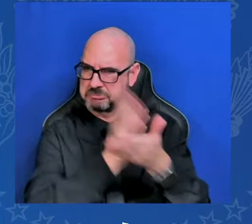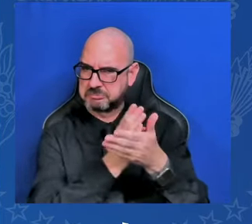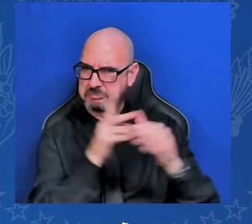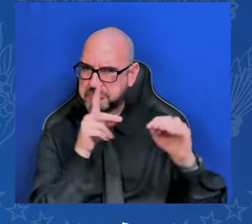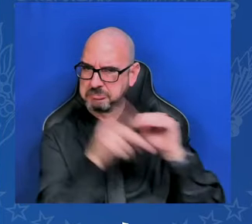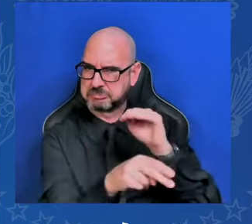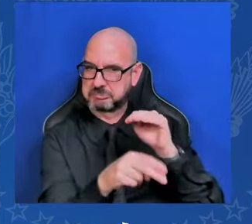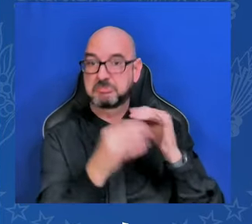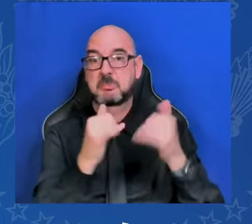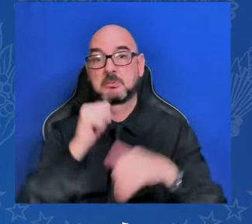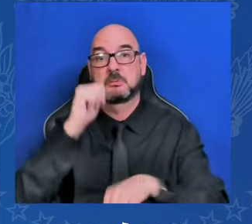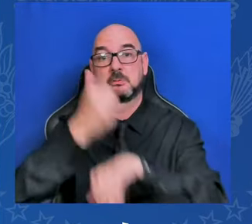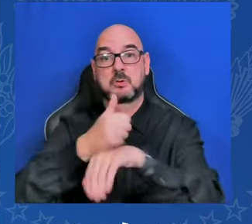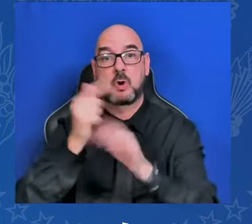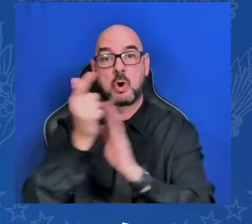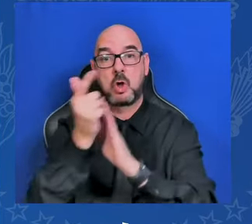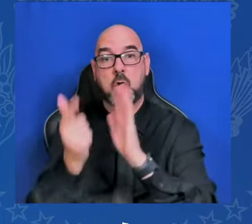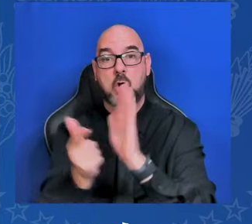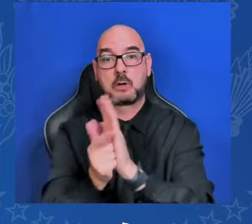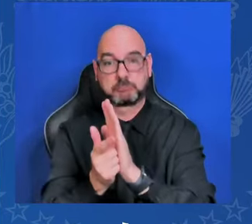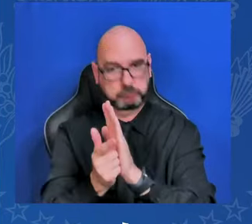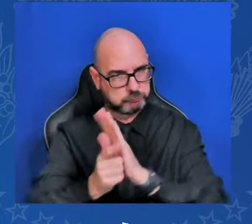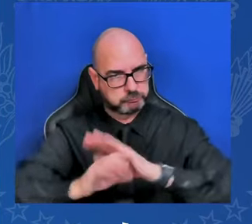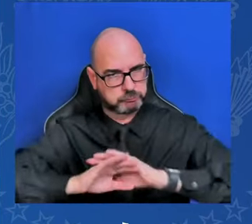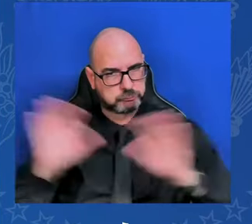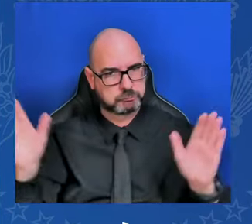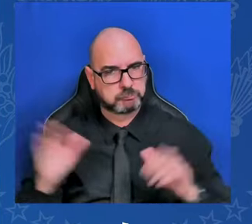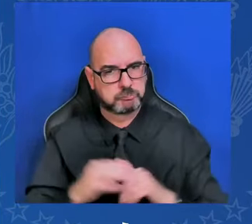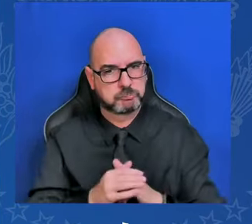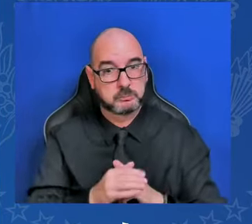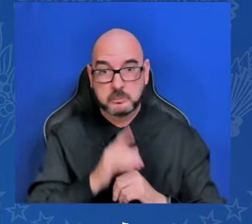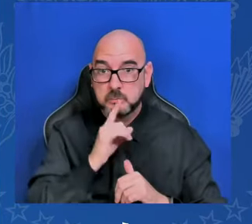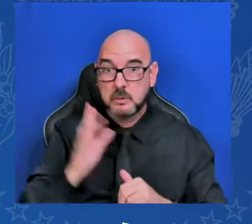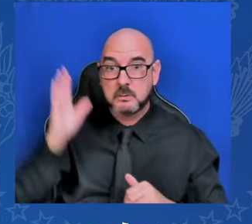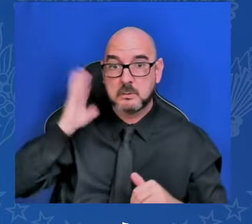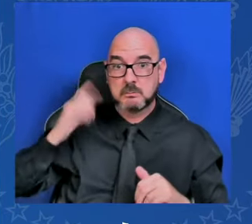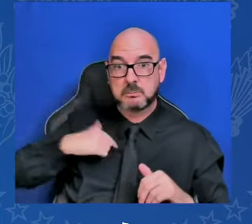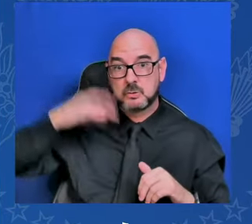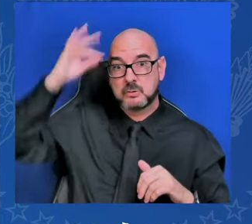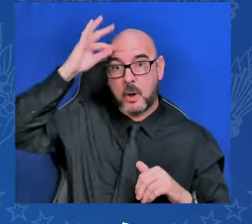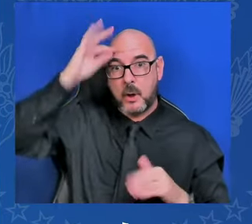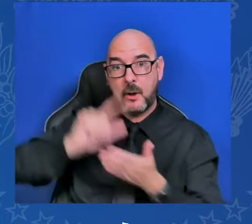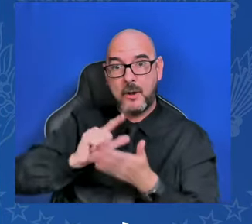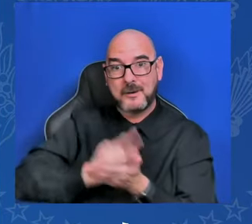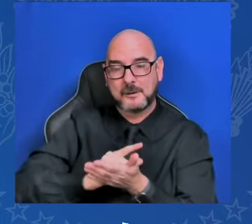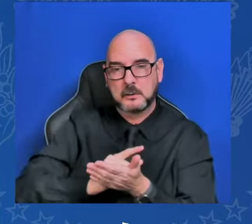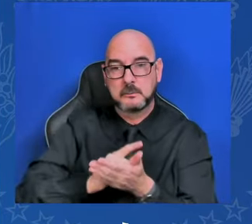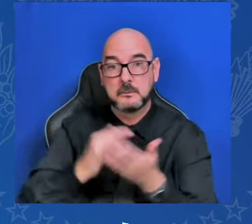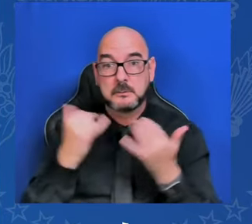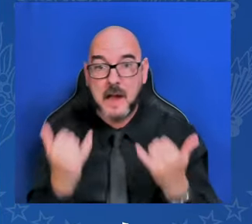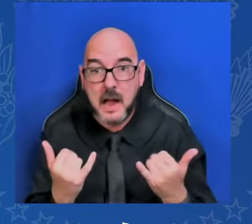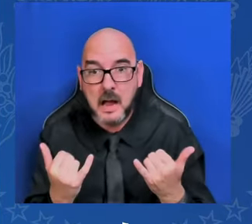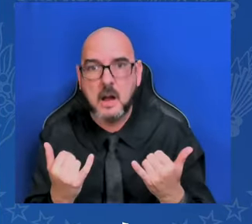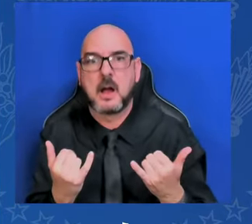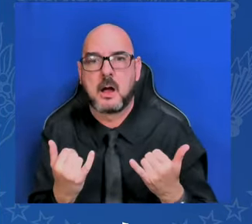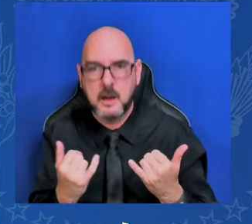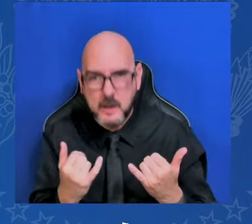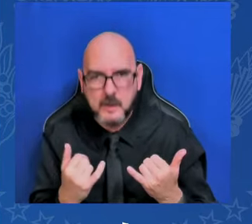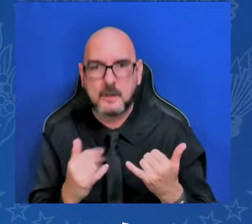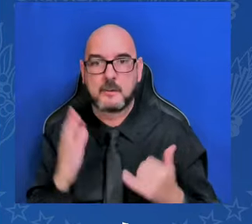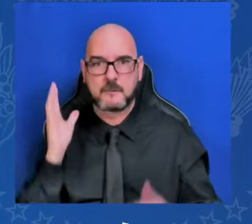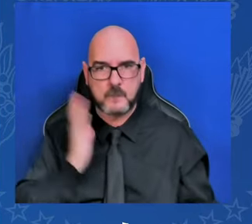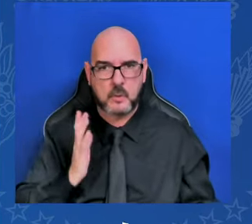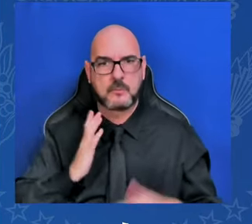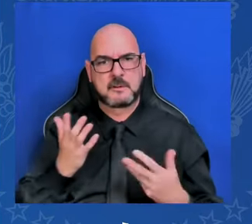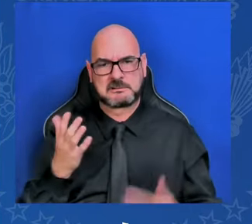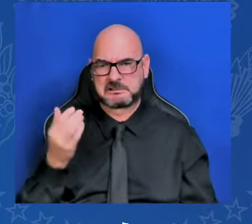know it existed until about 8 years ago. And that is when they had legislation in the 30s dealing with the issue